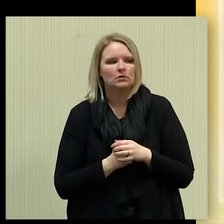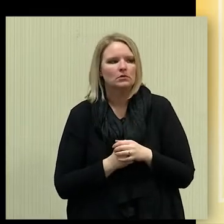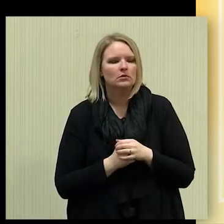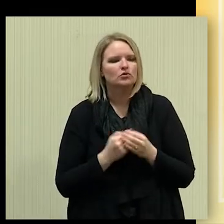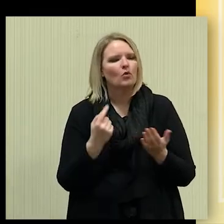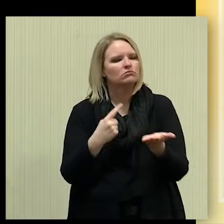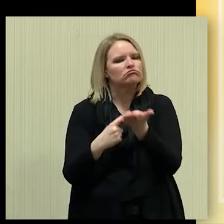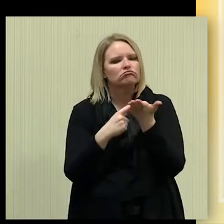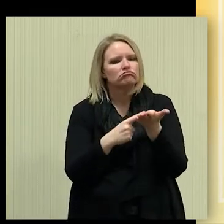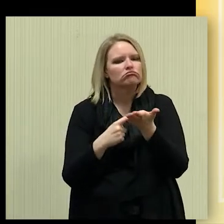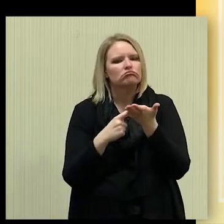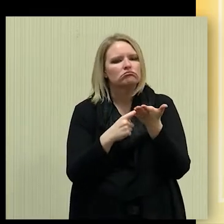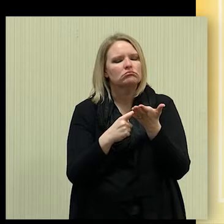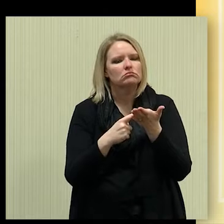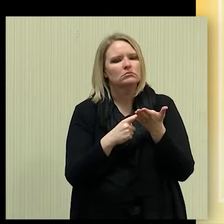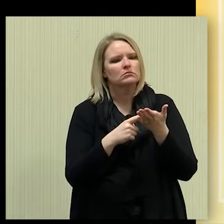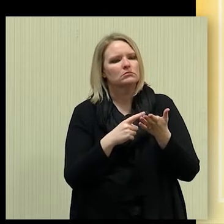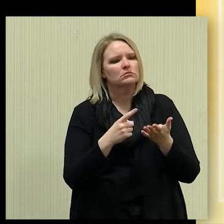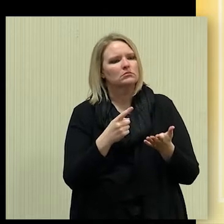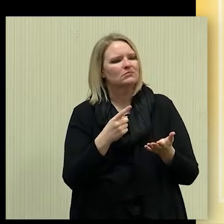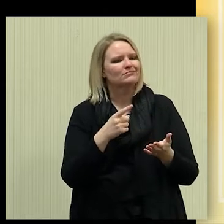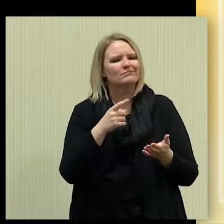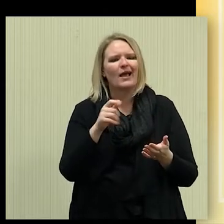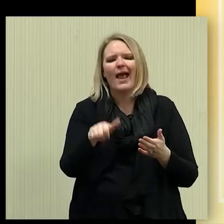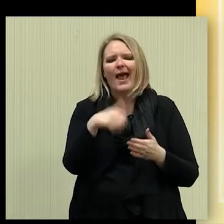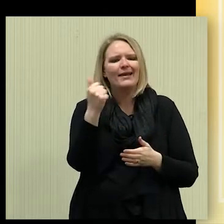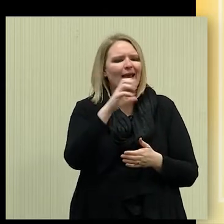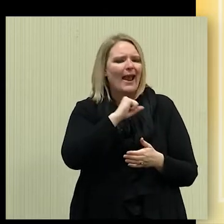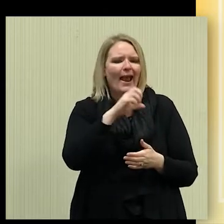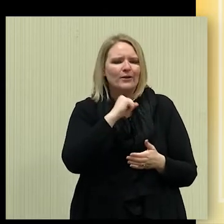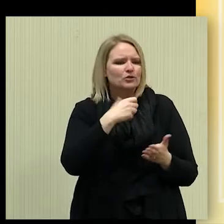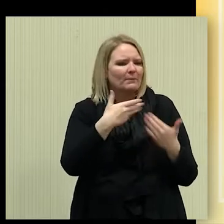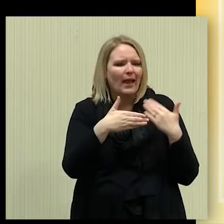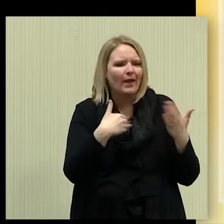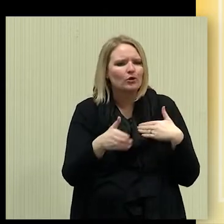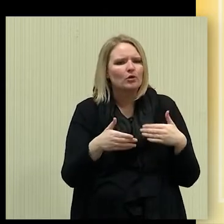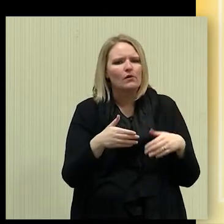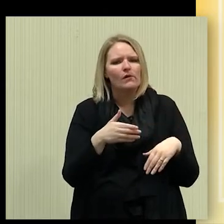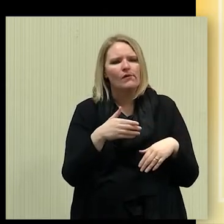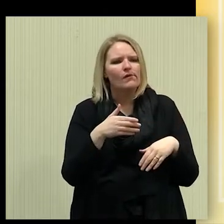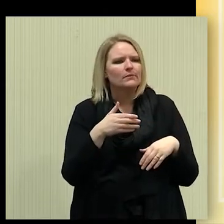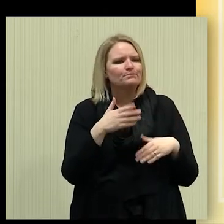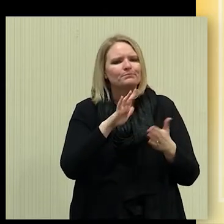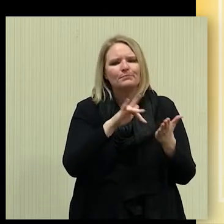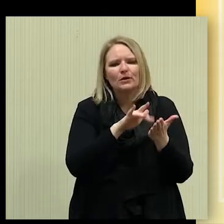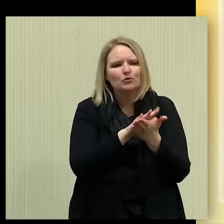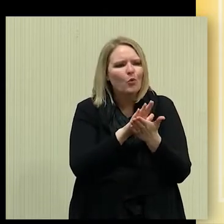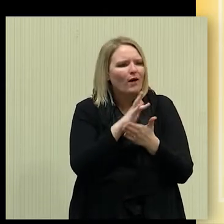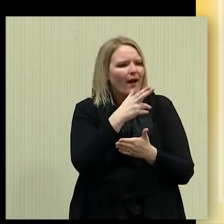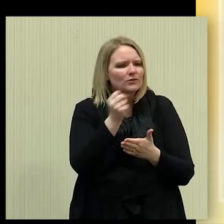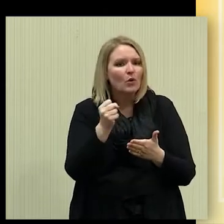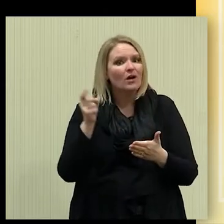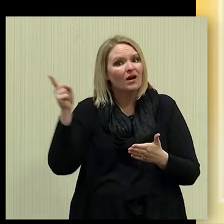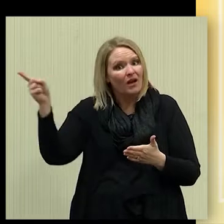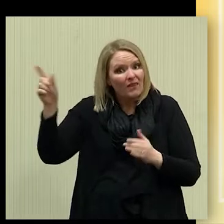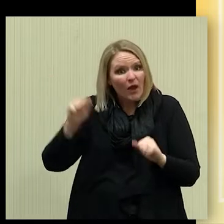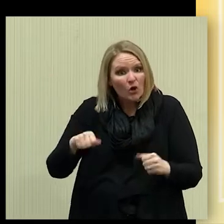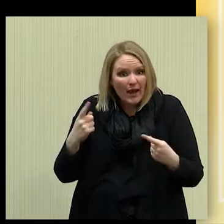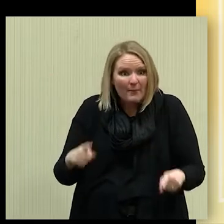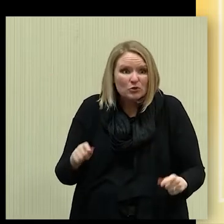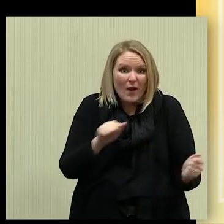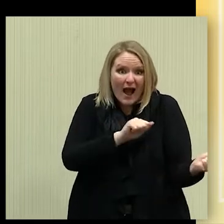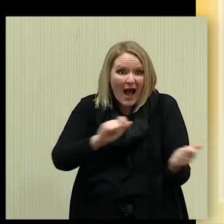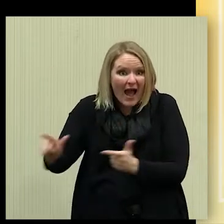So talk to someone near you for a minute. Take an age group that you feel comfortable with. They can be early childhood, they could be middle school. That could happen to any kid,